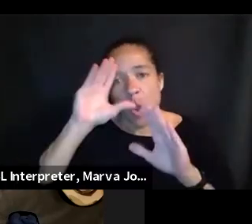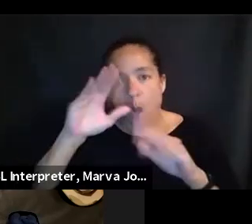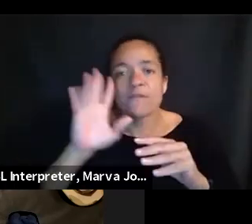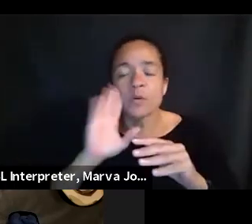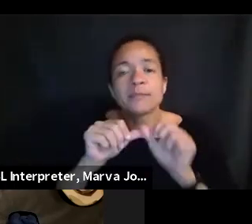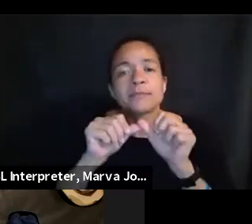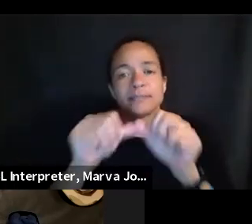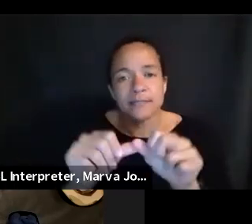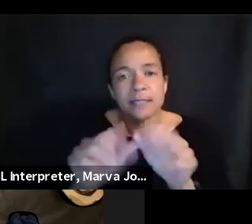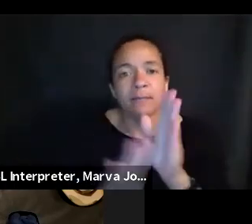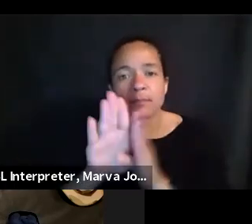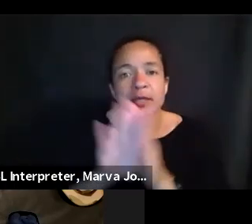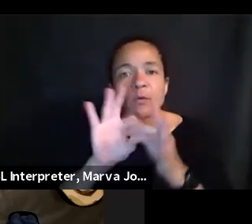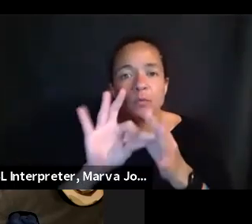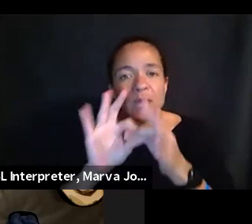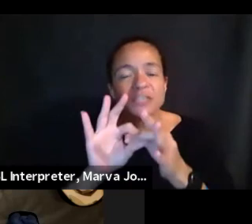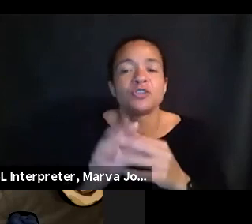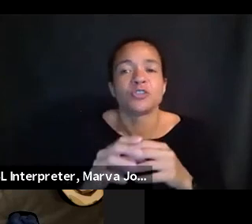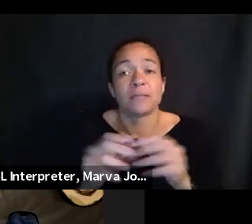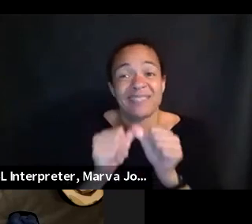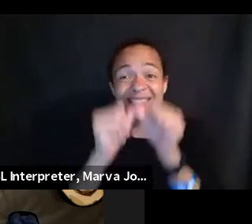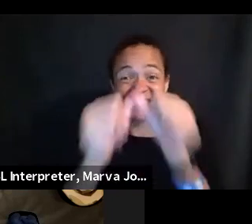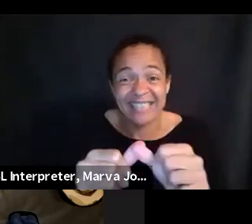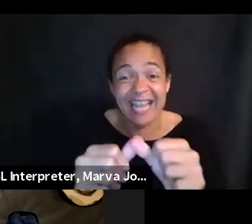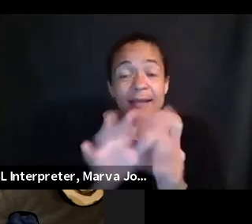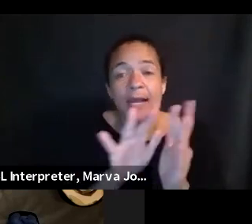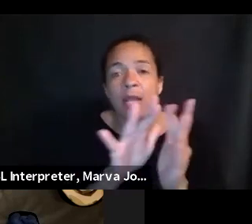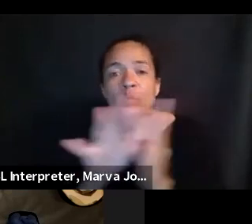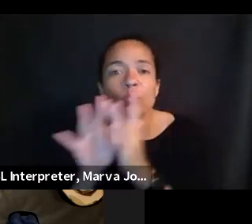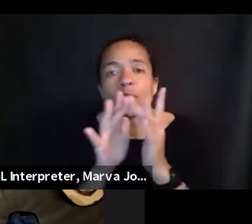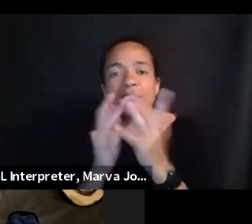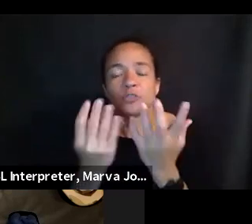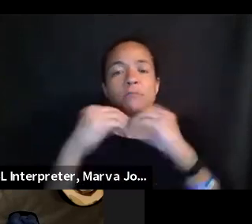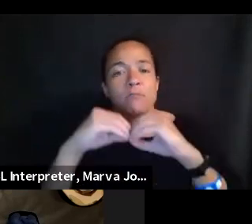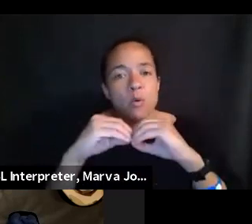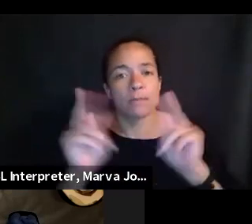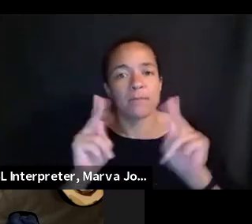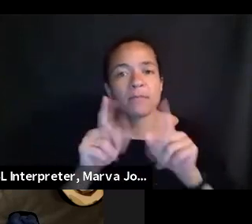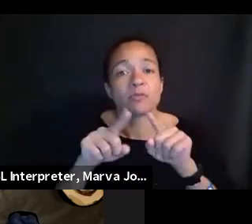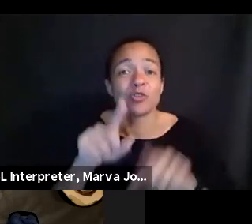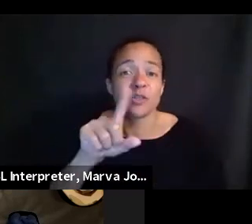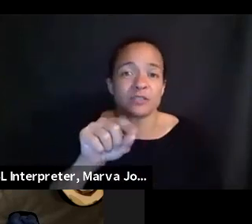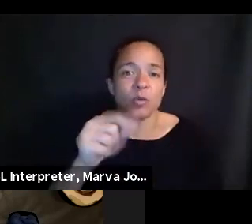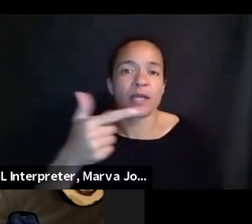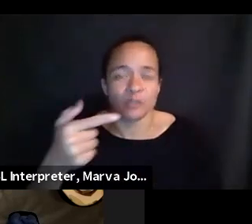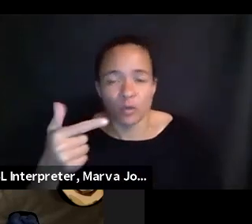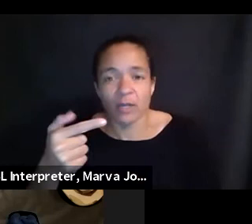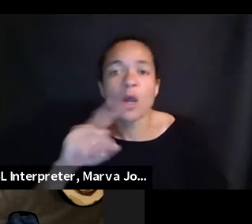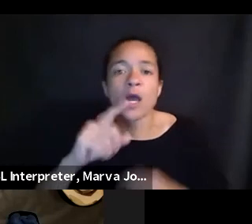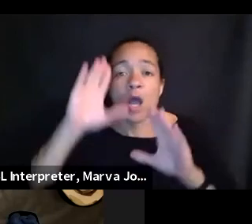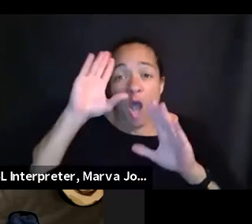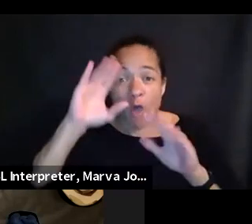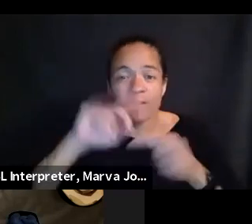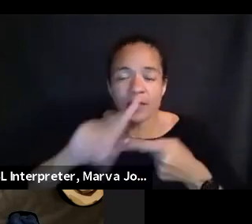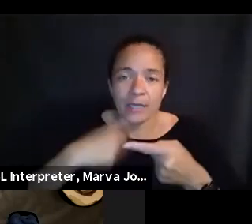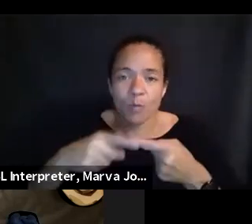sustain them in the Flint community and reach more people in 2021, hopefully, when we can get back on the ground and we're